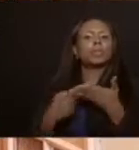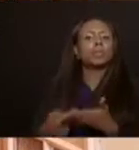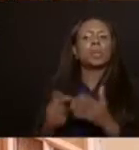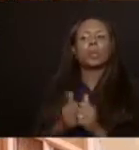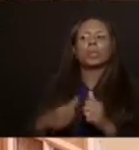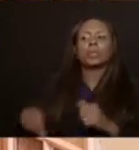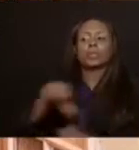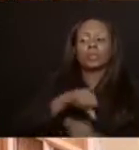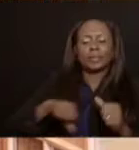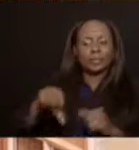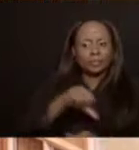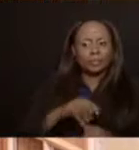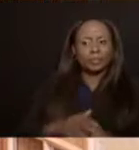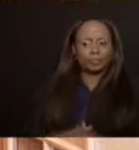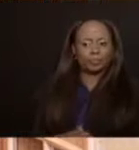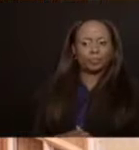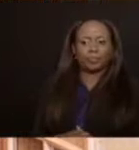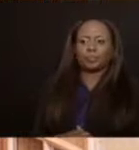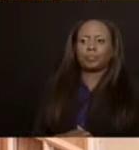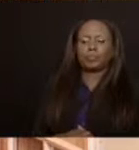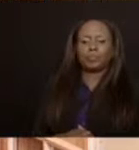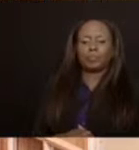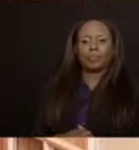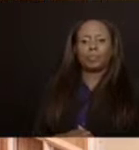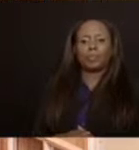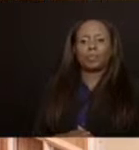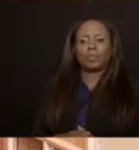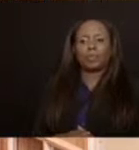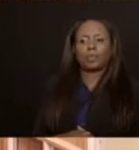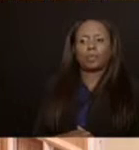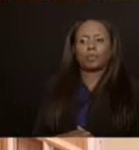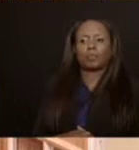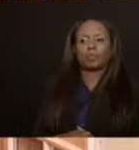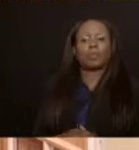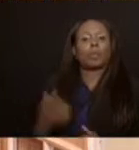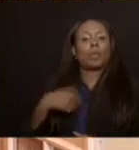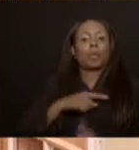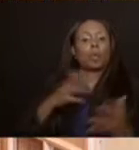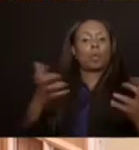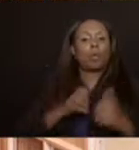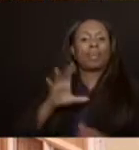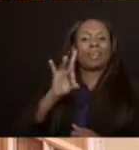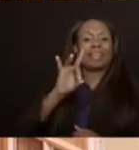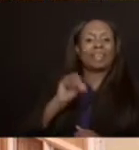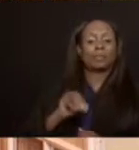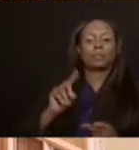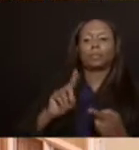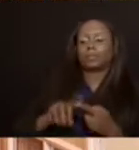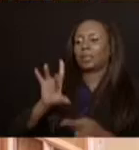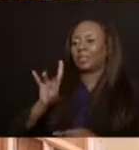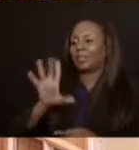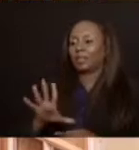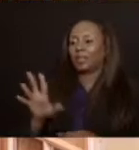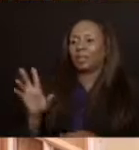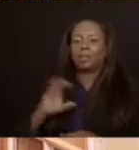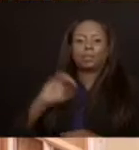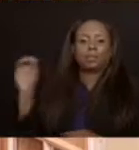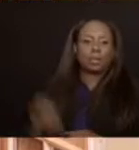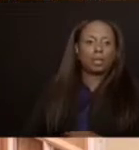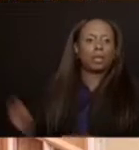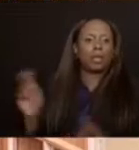our interests to make sure that that 80 to 85% of persons who are getting COVID and who are